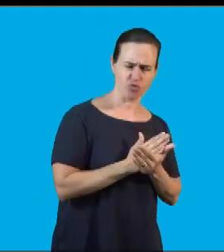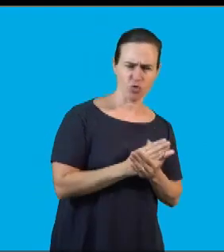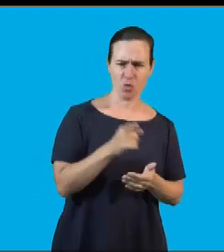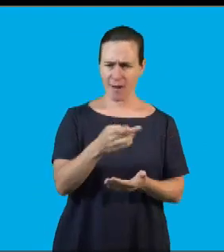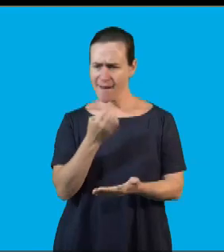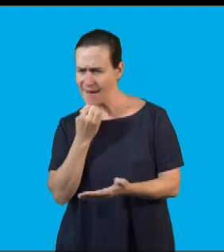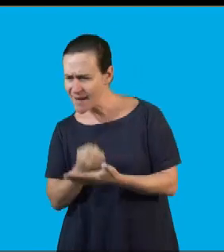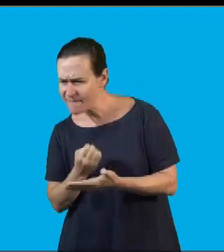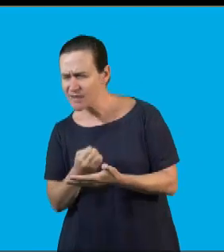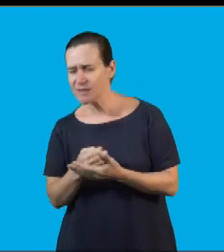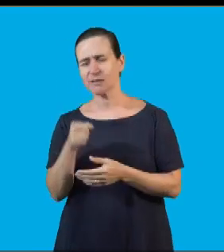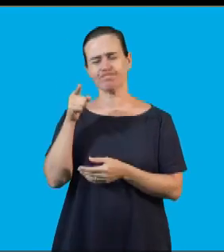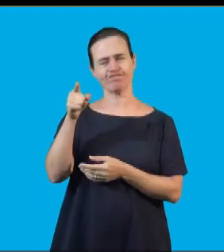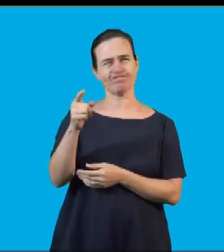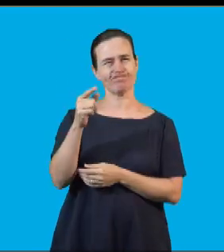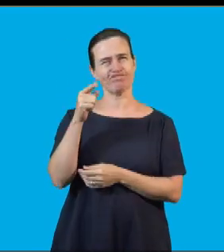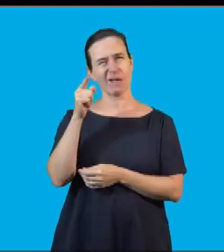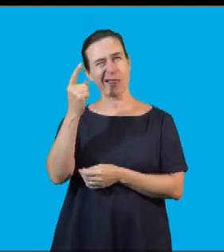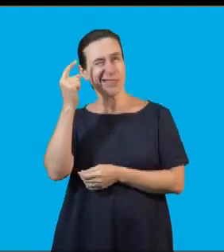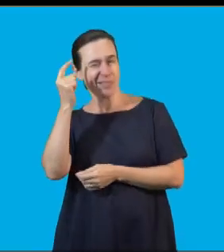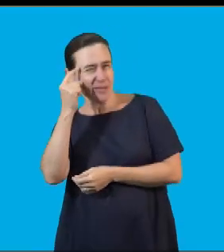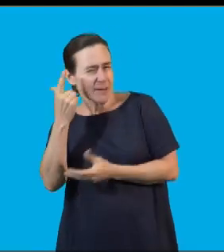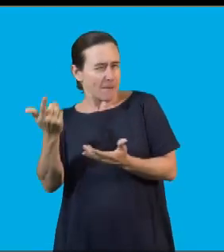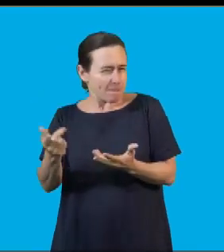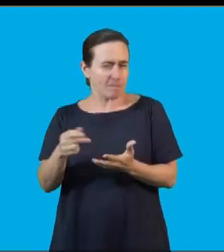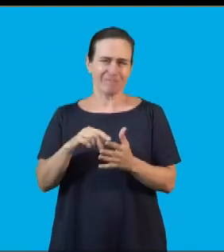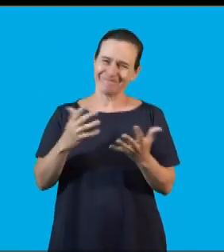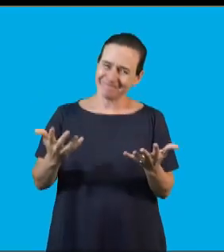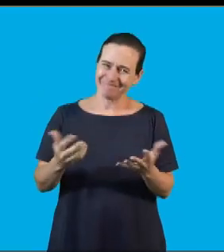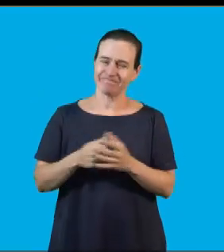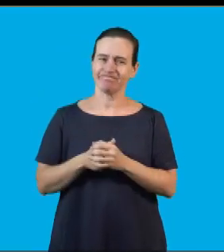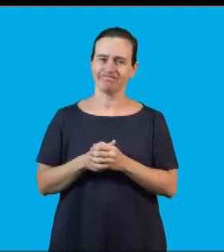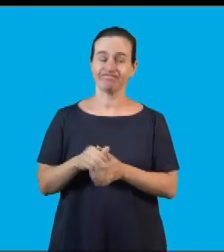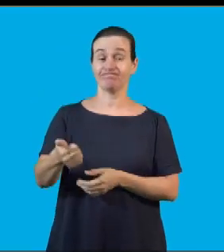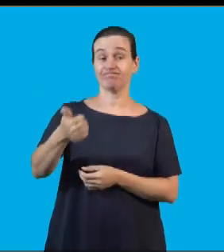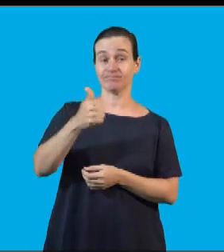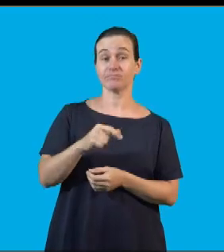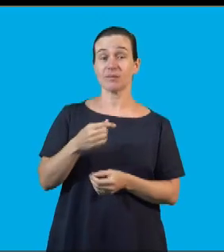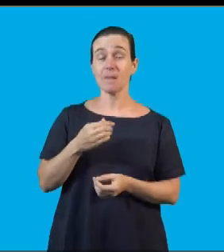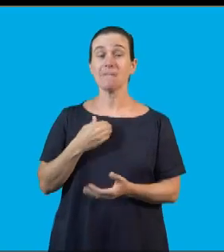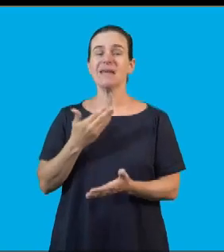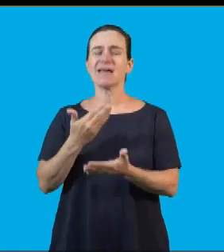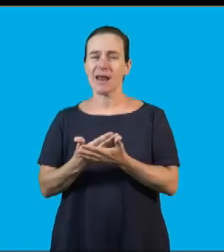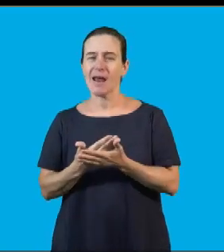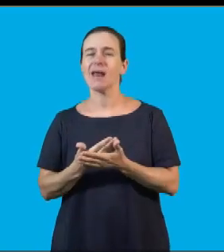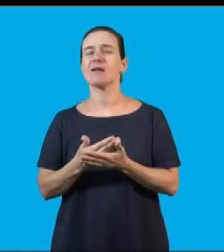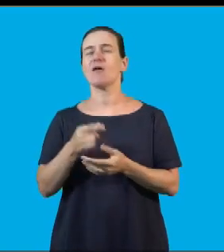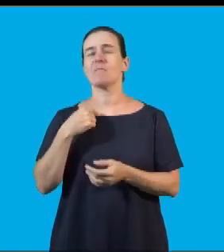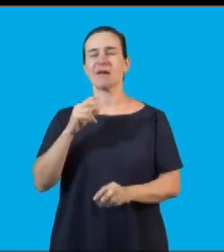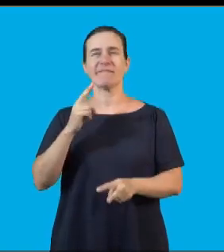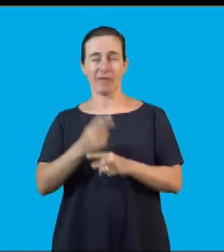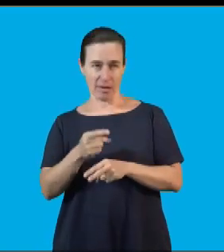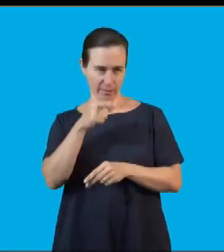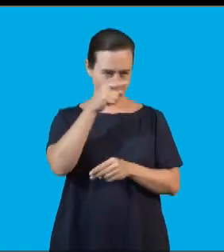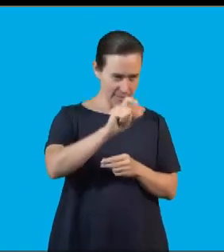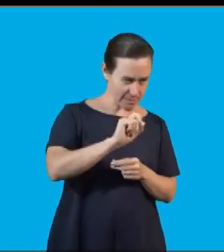opinions, evidence, hypotheses within the text. And then also, you must be able to make inference. That